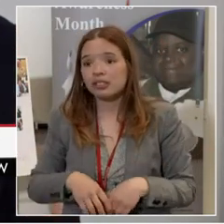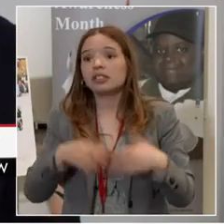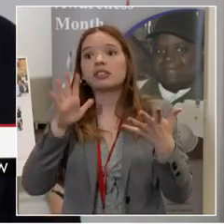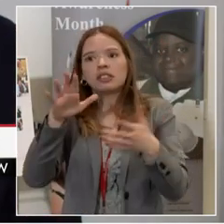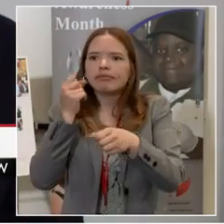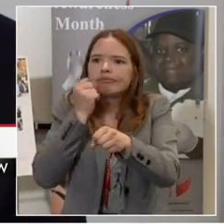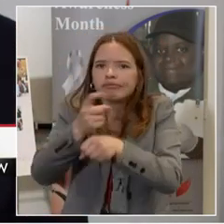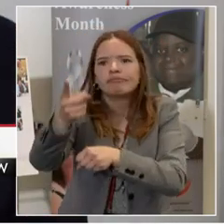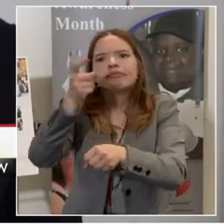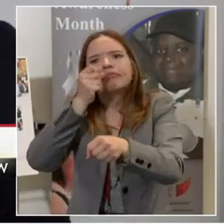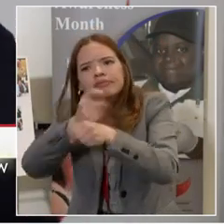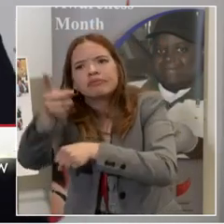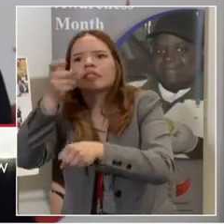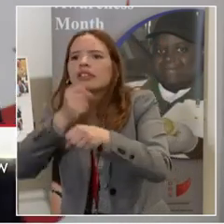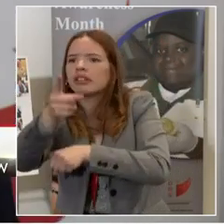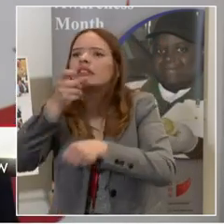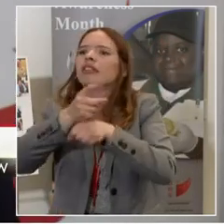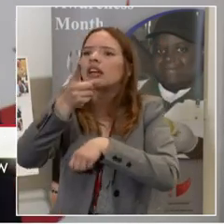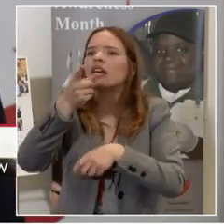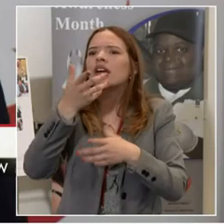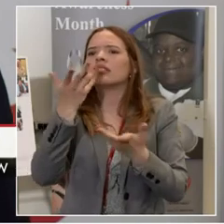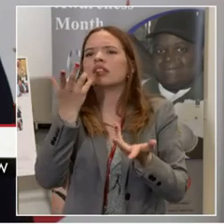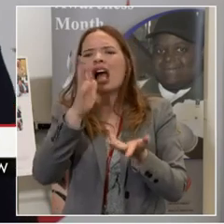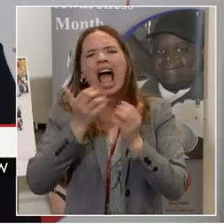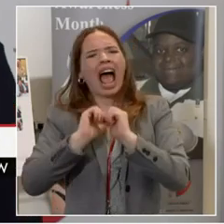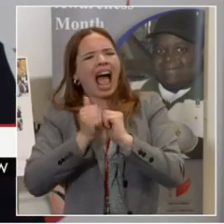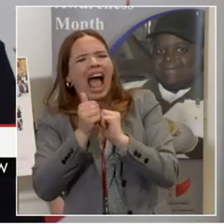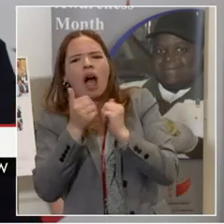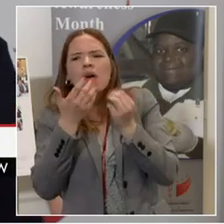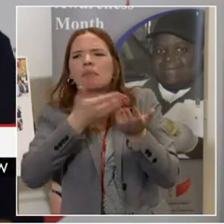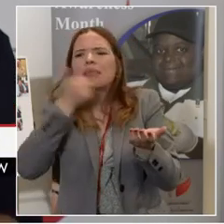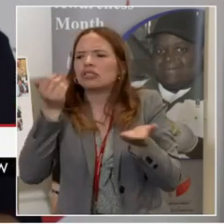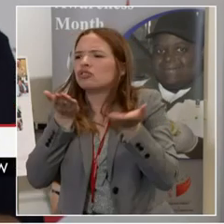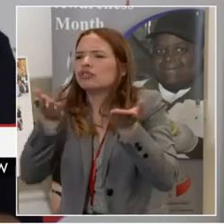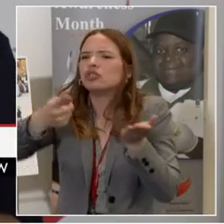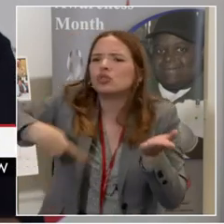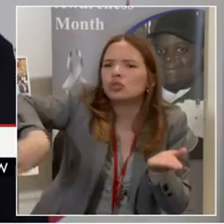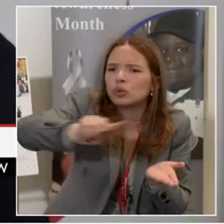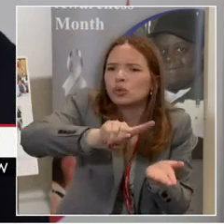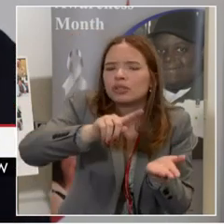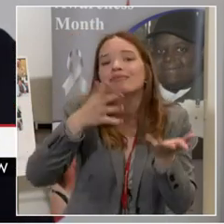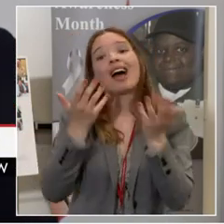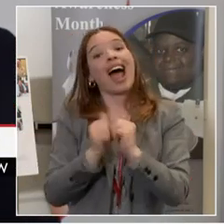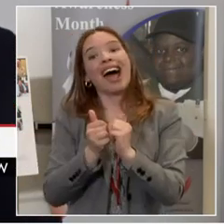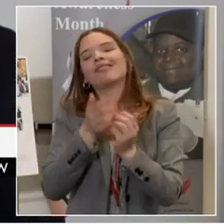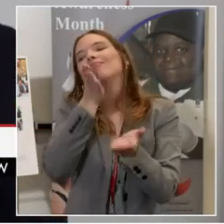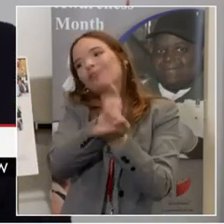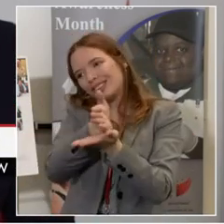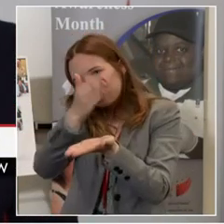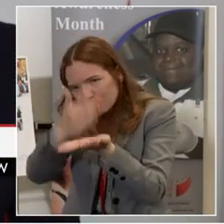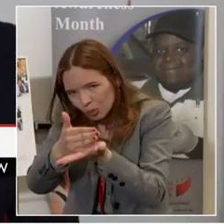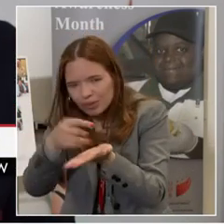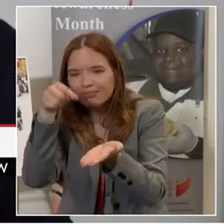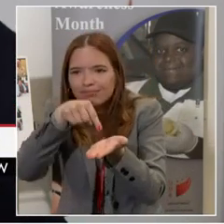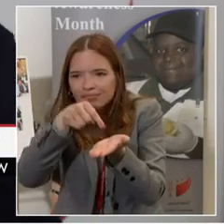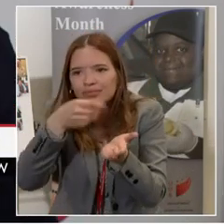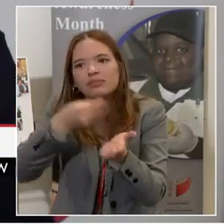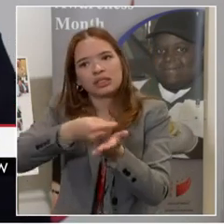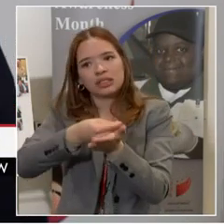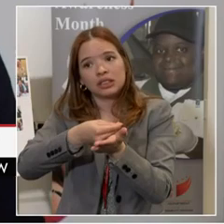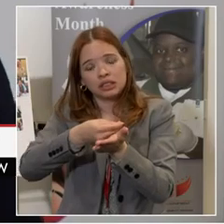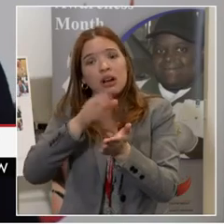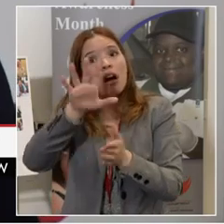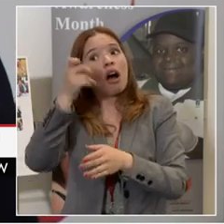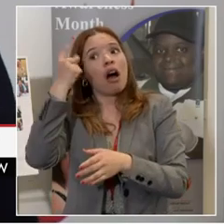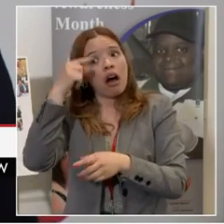we focus on how to better serve you is with our budget. And we've made very good progress with